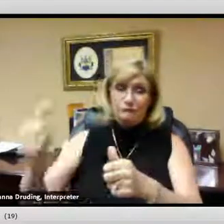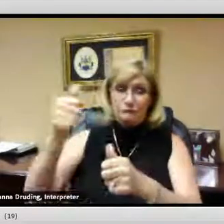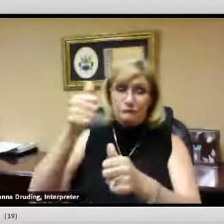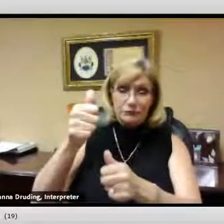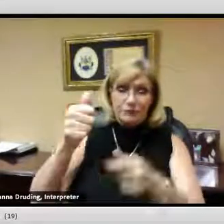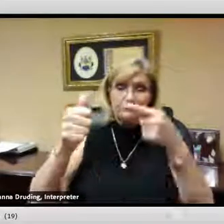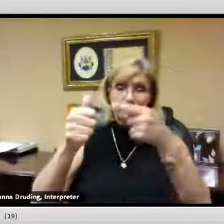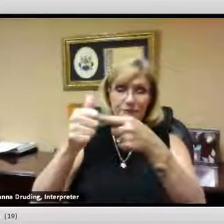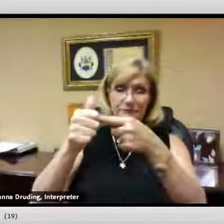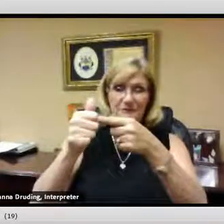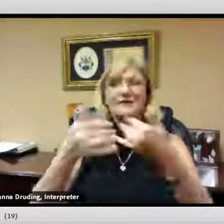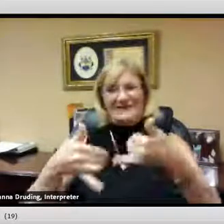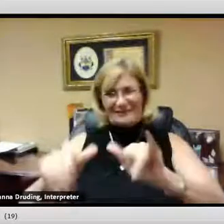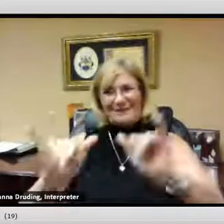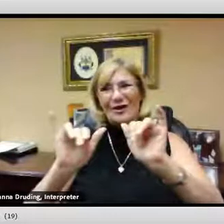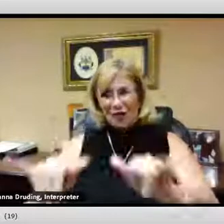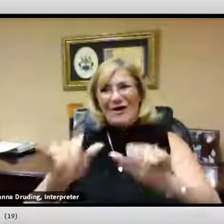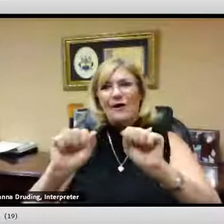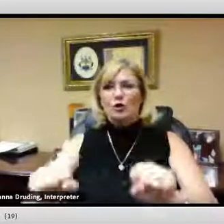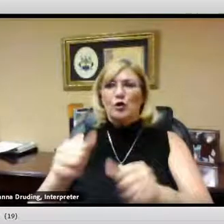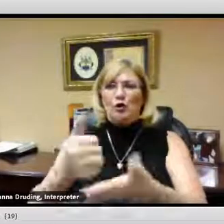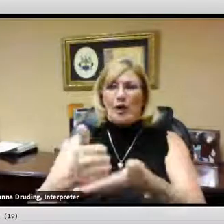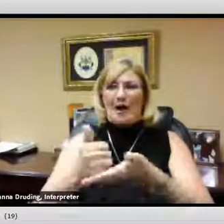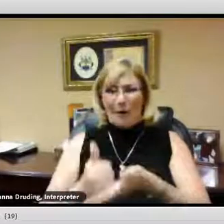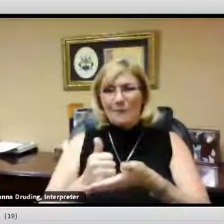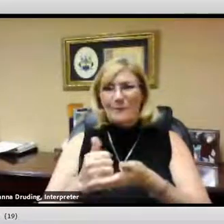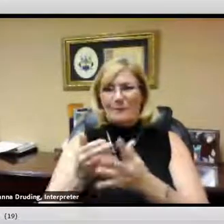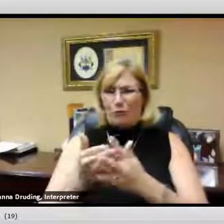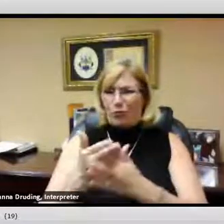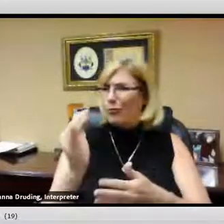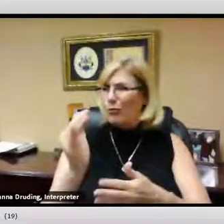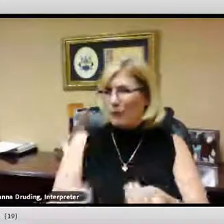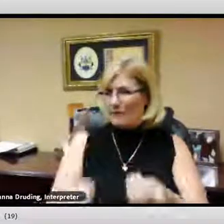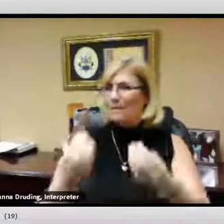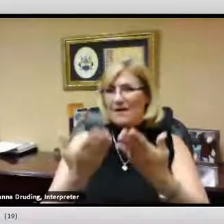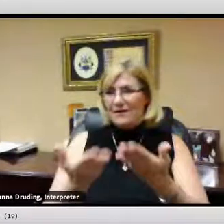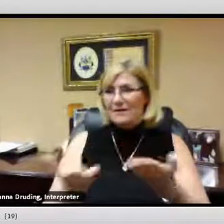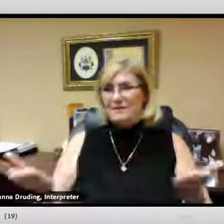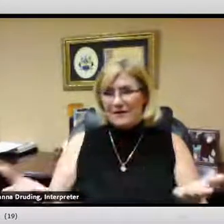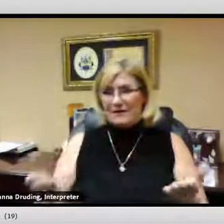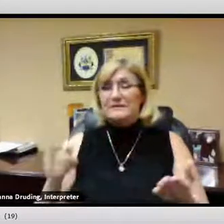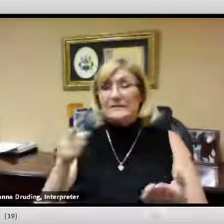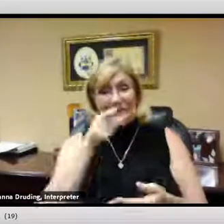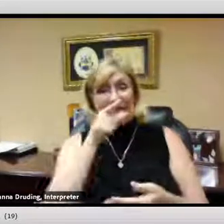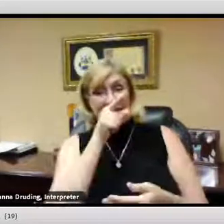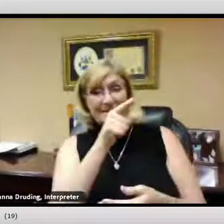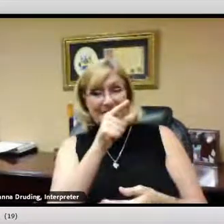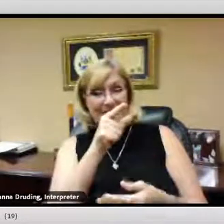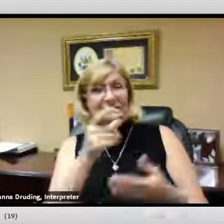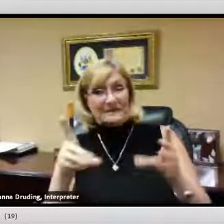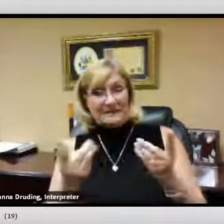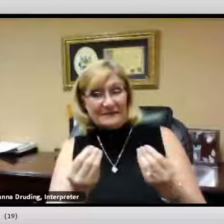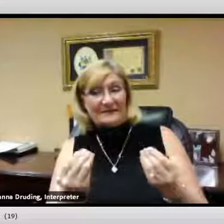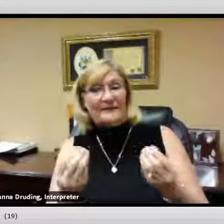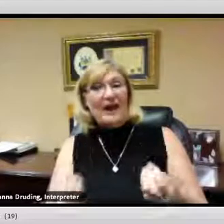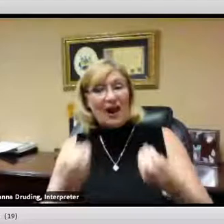was still here and was able to help me through a lot of this. He did a whole lot of the things I